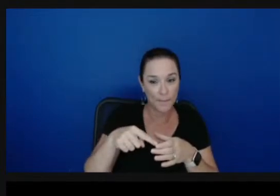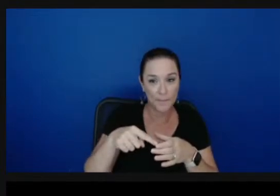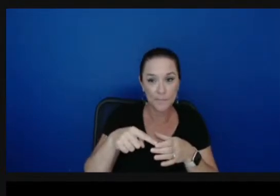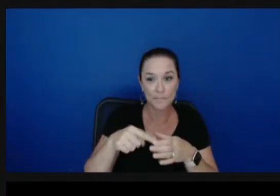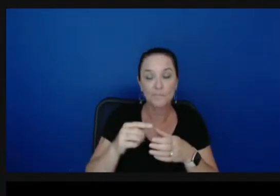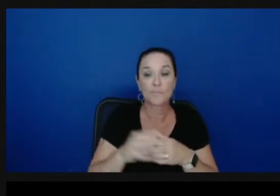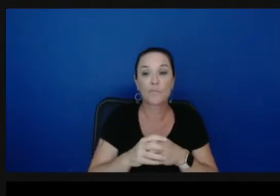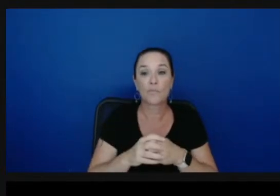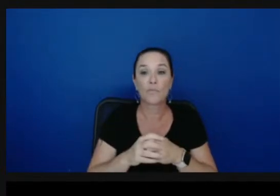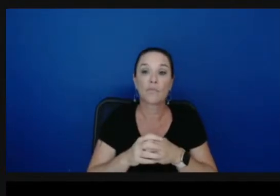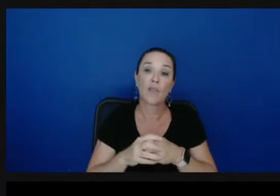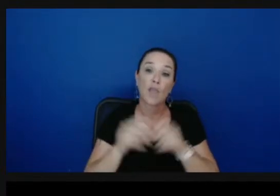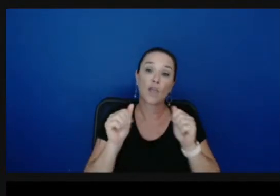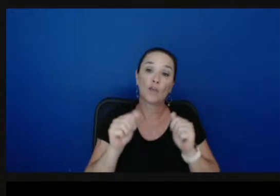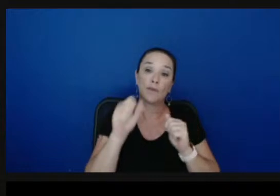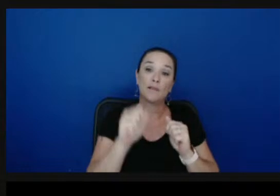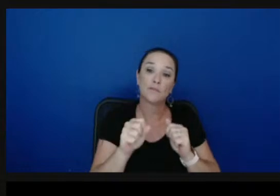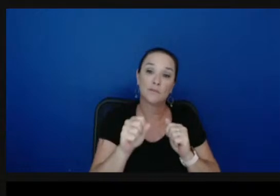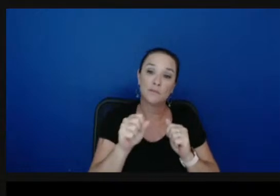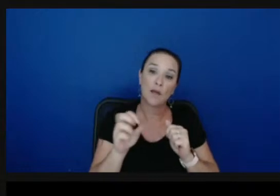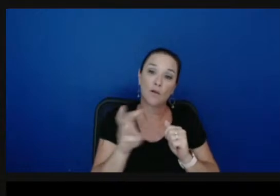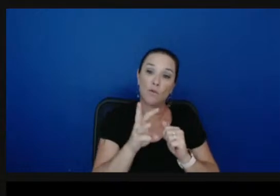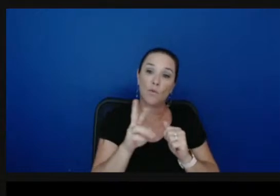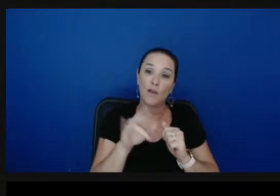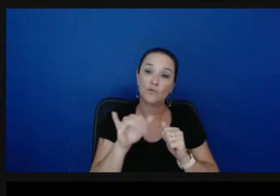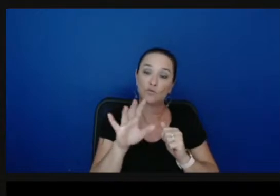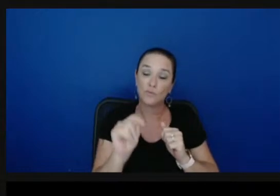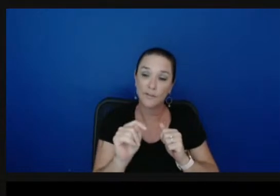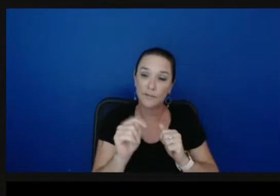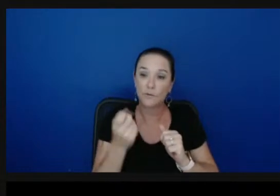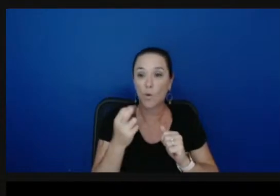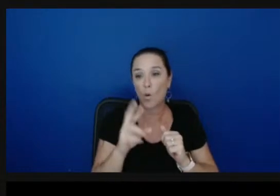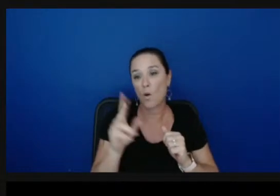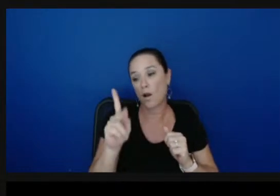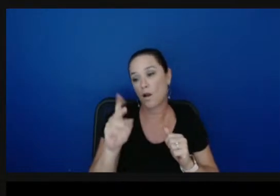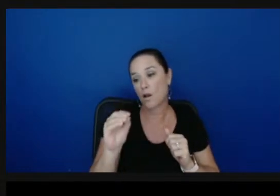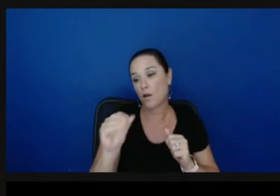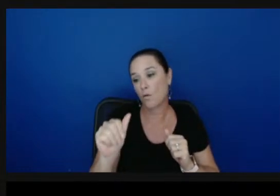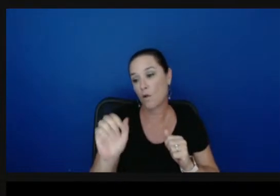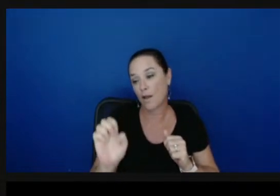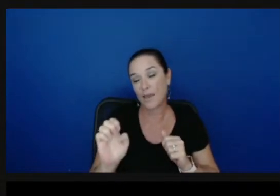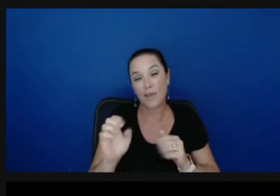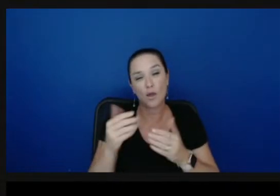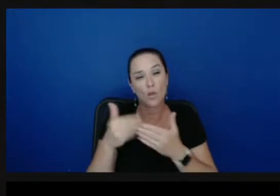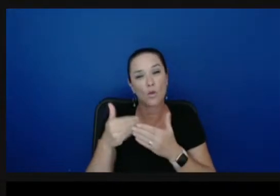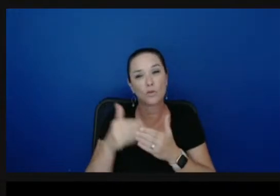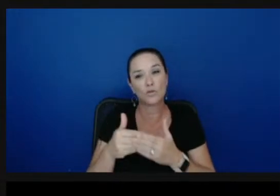rift, but it could also be into the Koaʻe or that Koaʻe bordering the upper east rift as well.